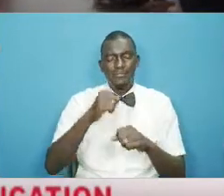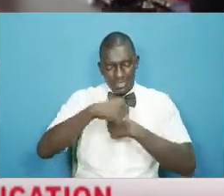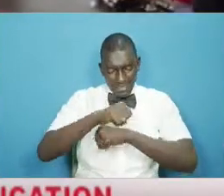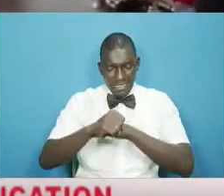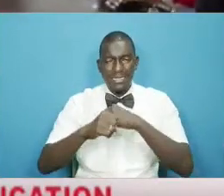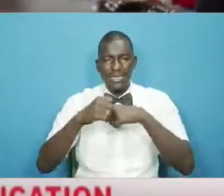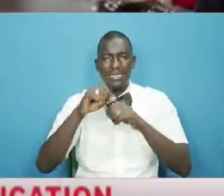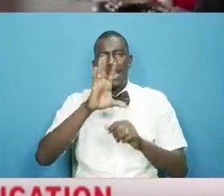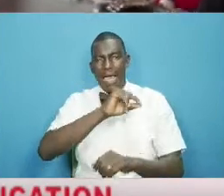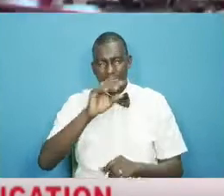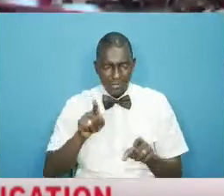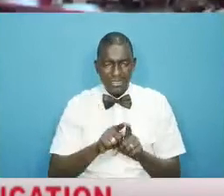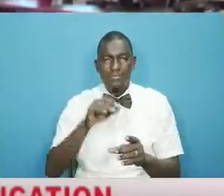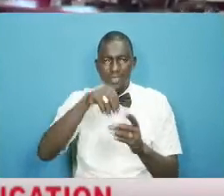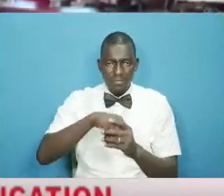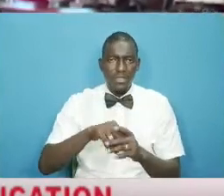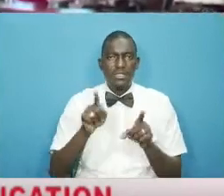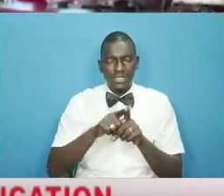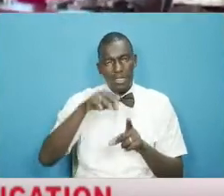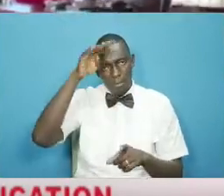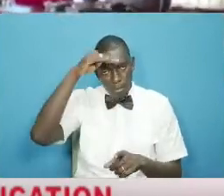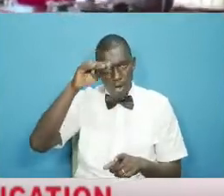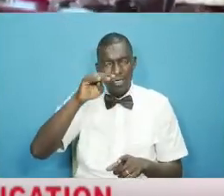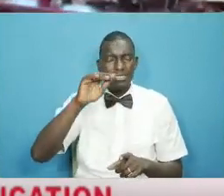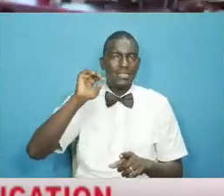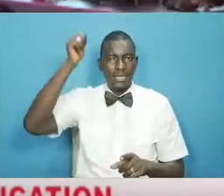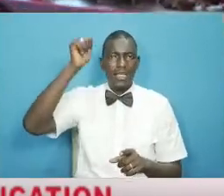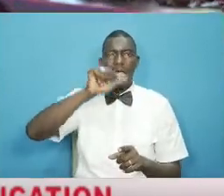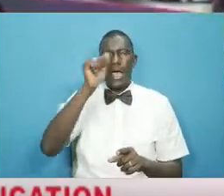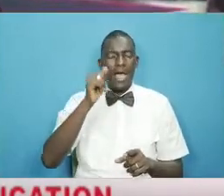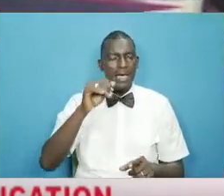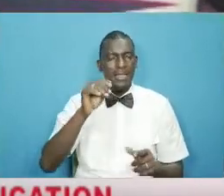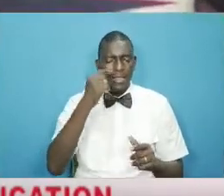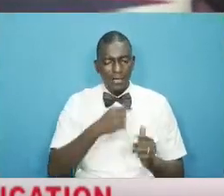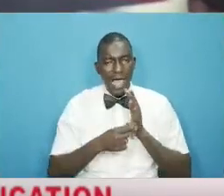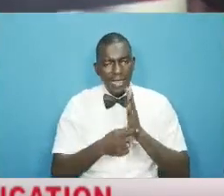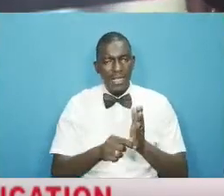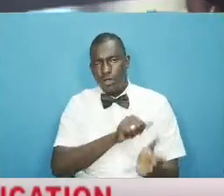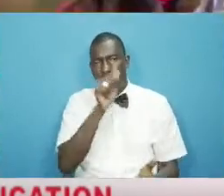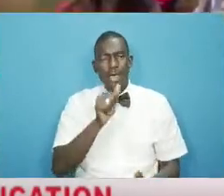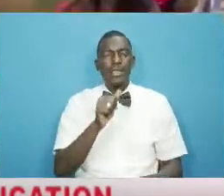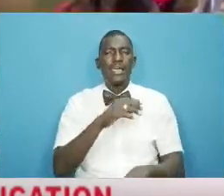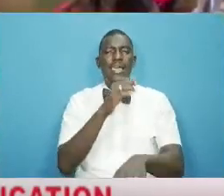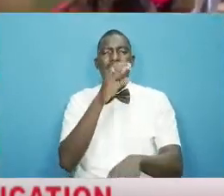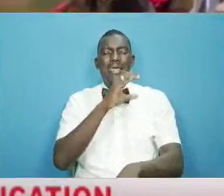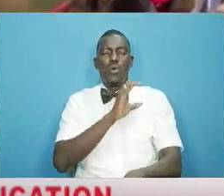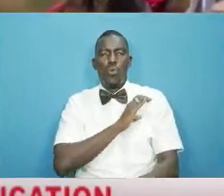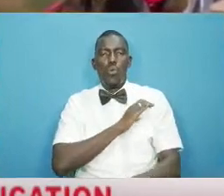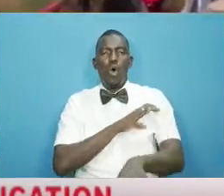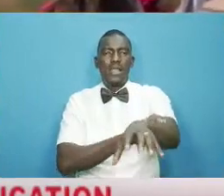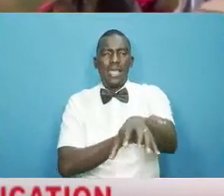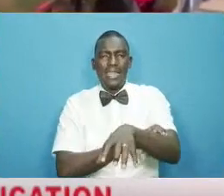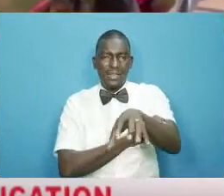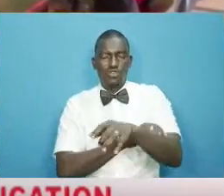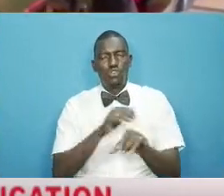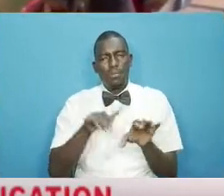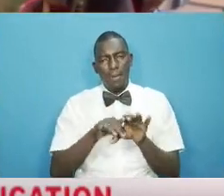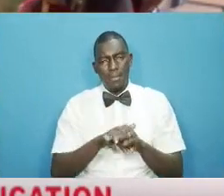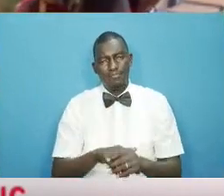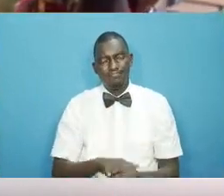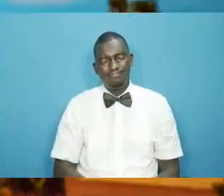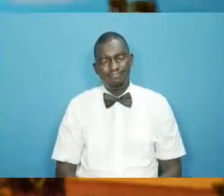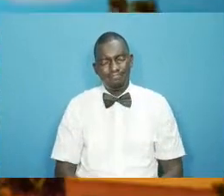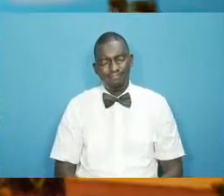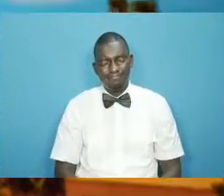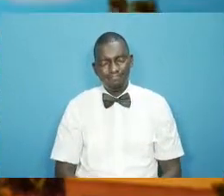training sessions will engage adolescent boys, alcalos and ward councillors. Mamudu Gajaga, QTV